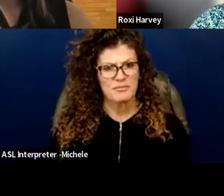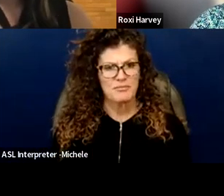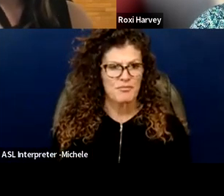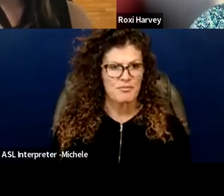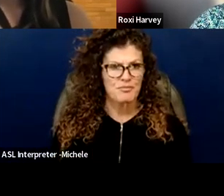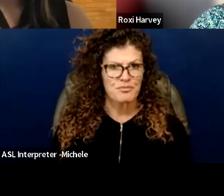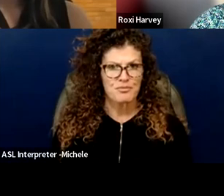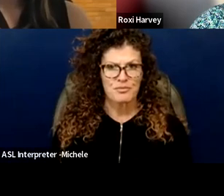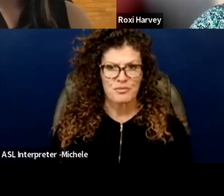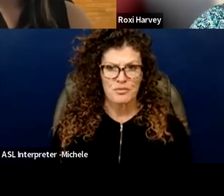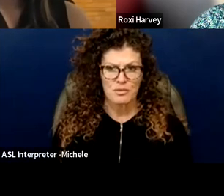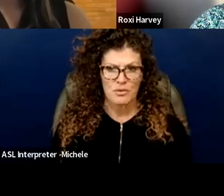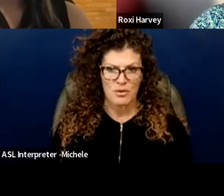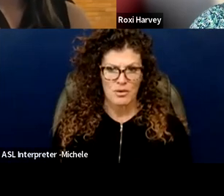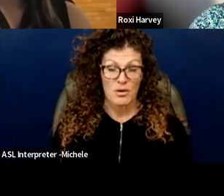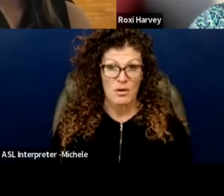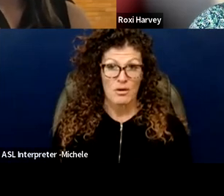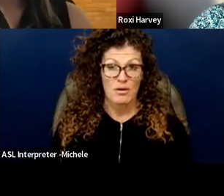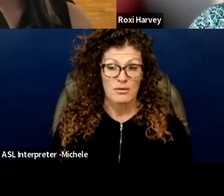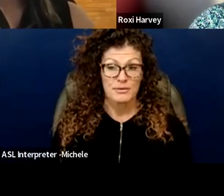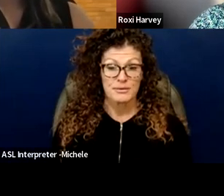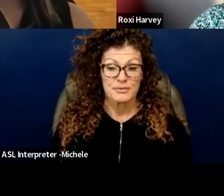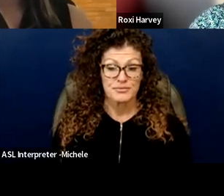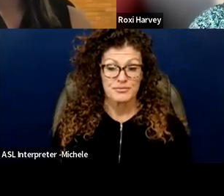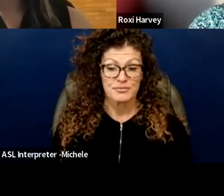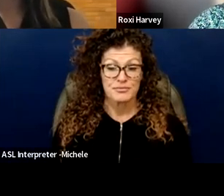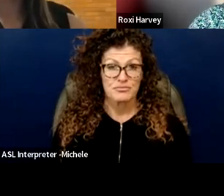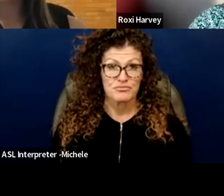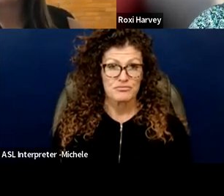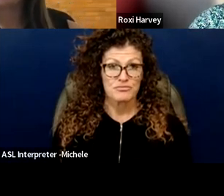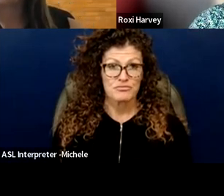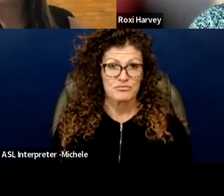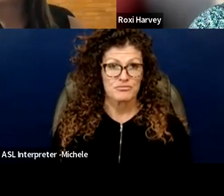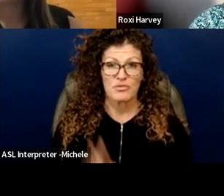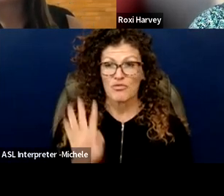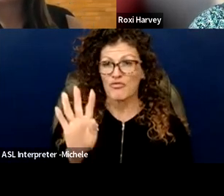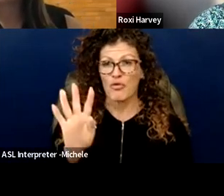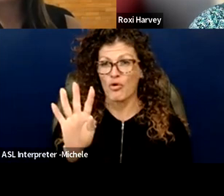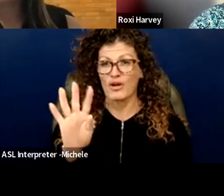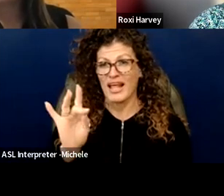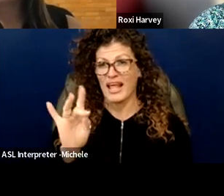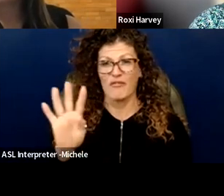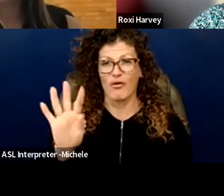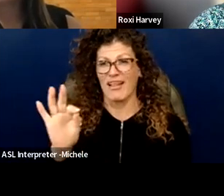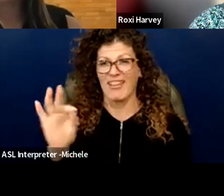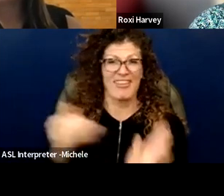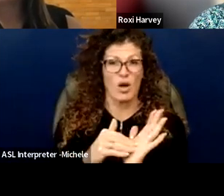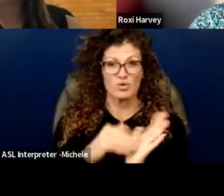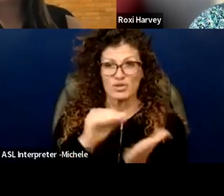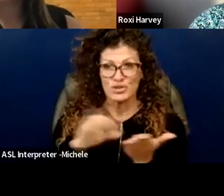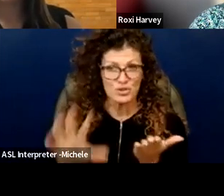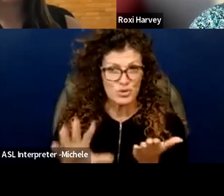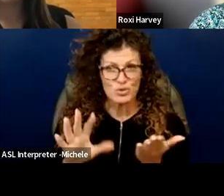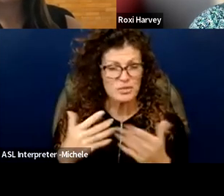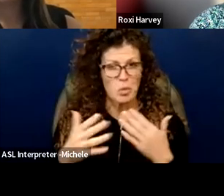And when I think of, let's say there are, you know, let's call it 48,000, 49,000 students, whatever the current